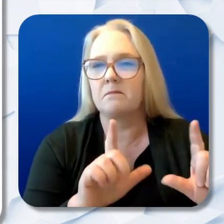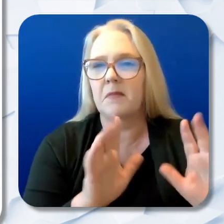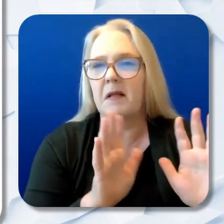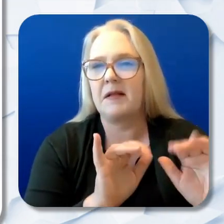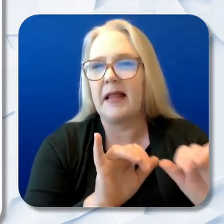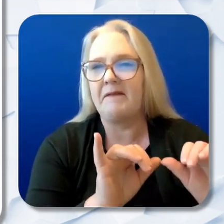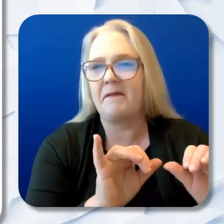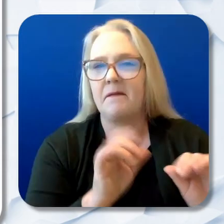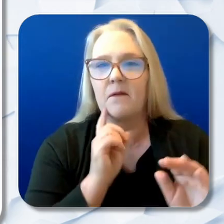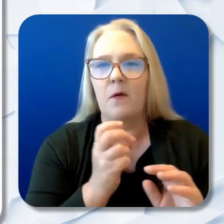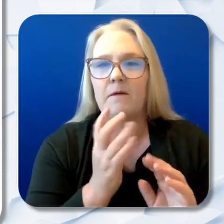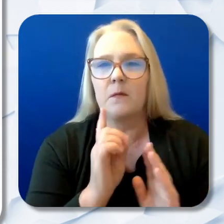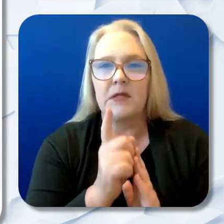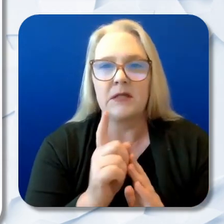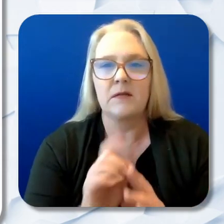more minutes.